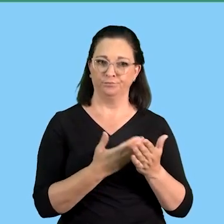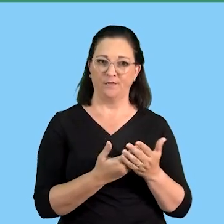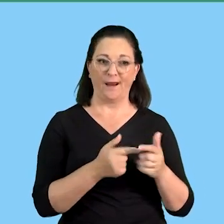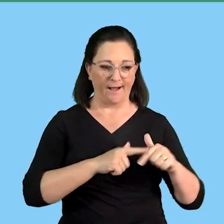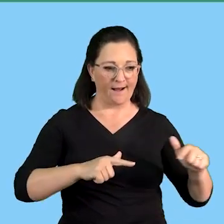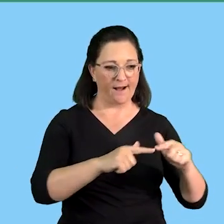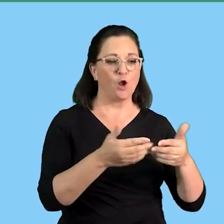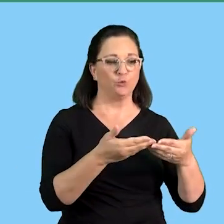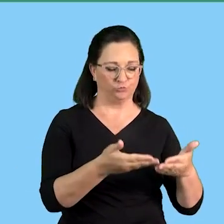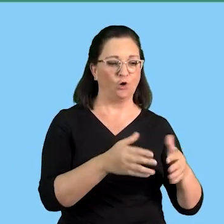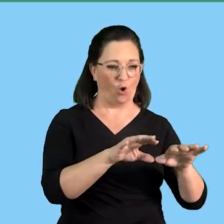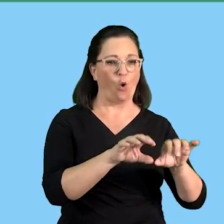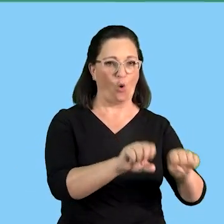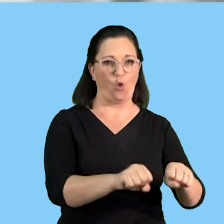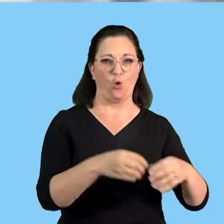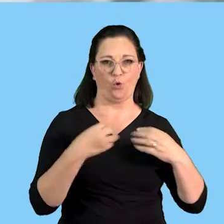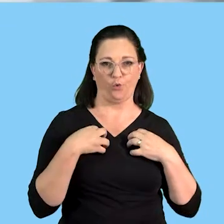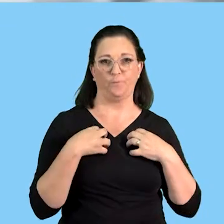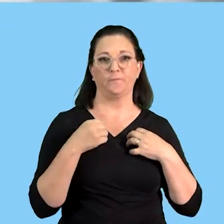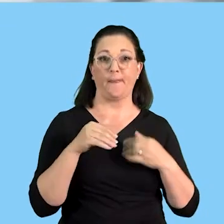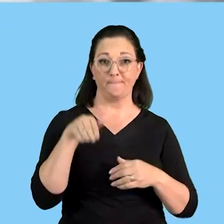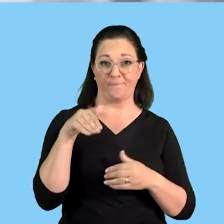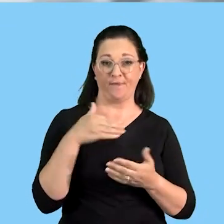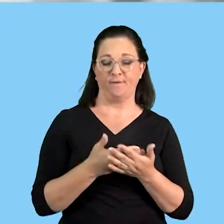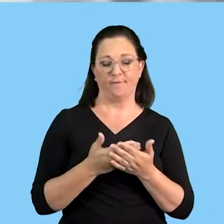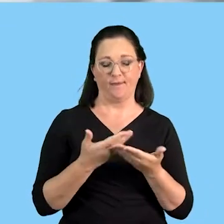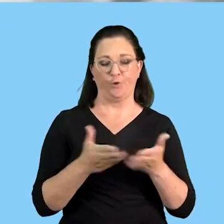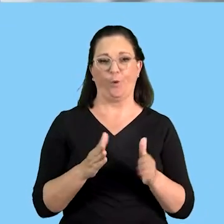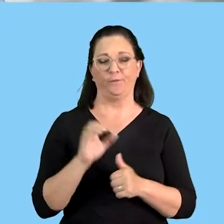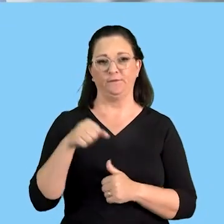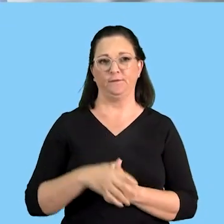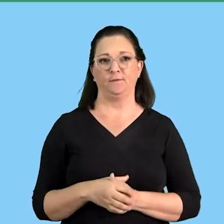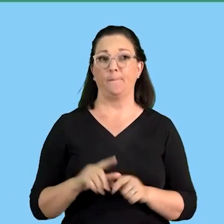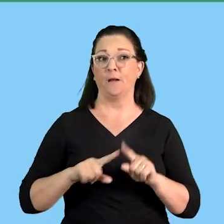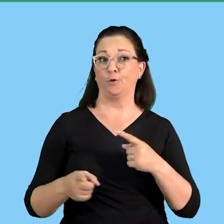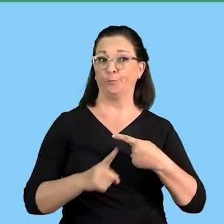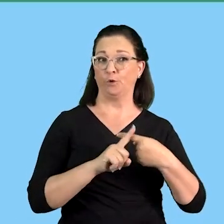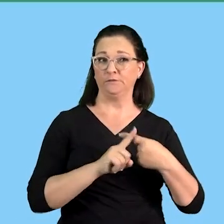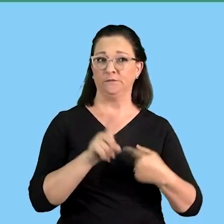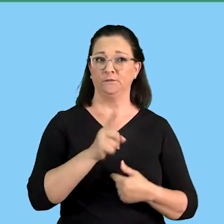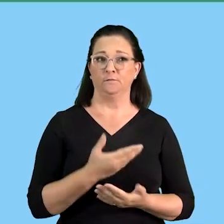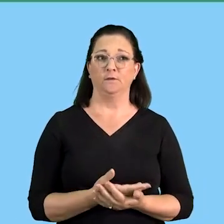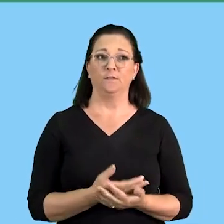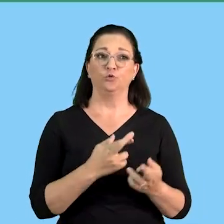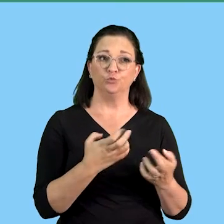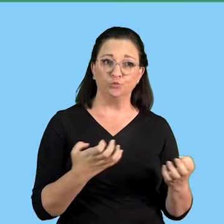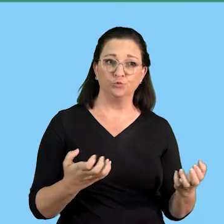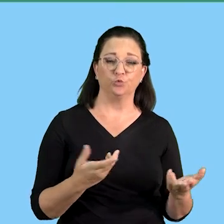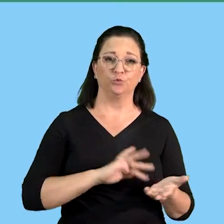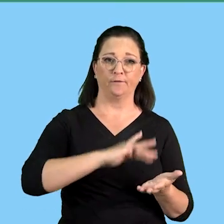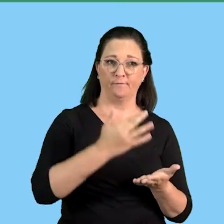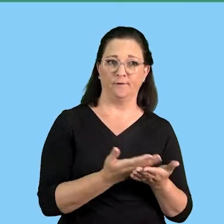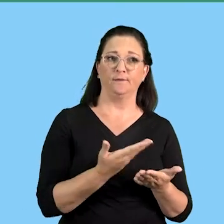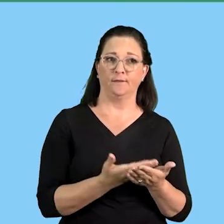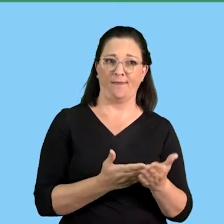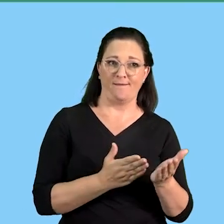land and open a bank account. What are the positives? The advantage is that they have access to resources and funding,